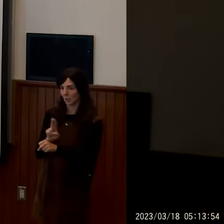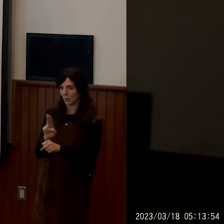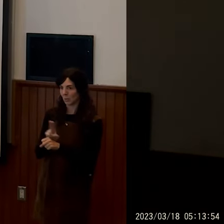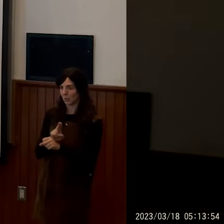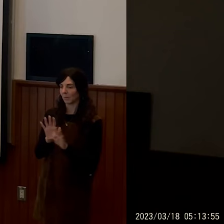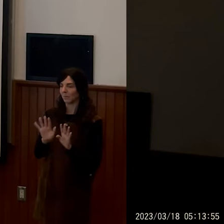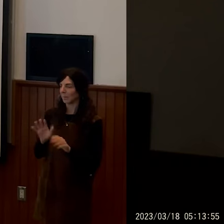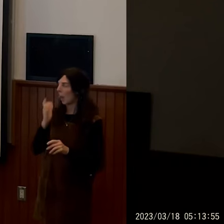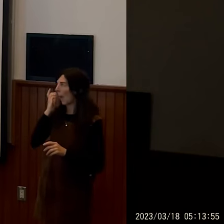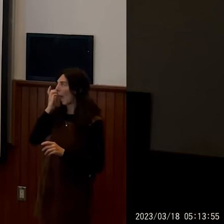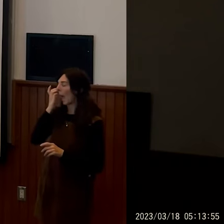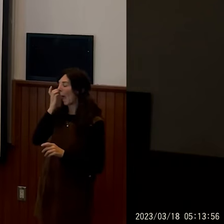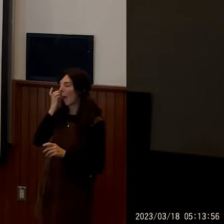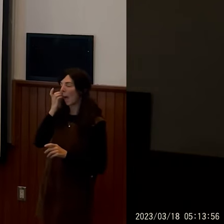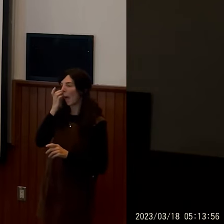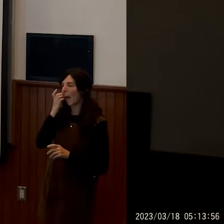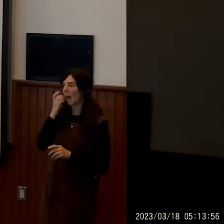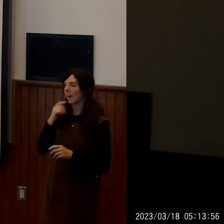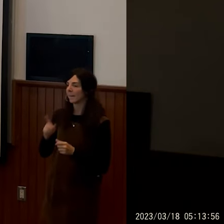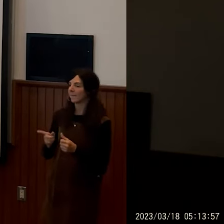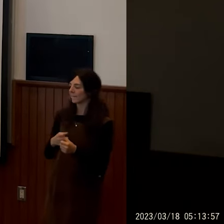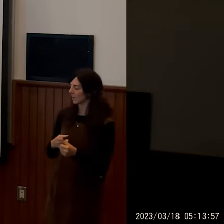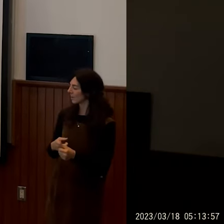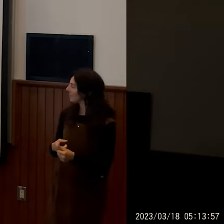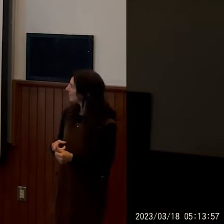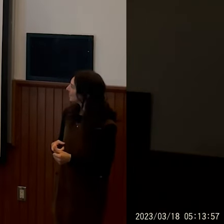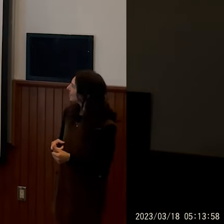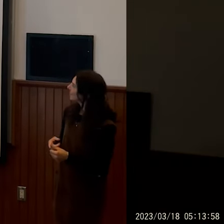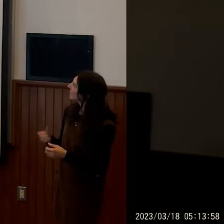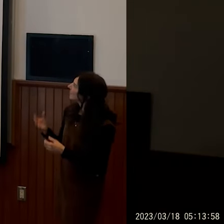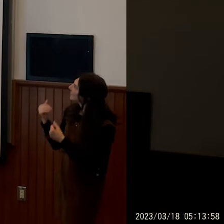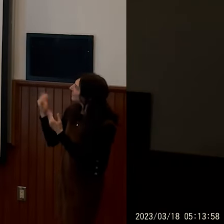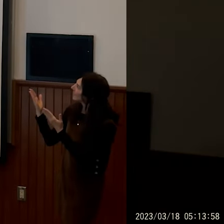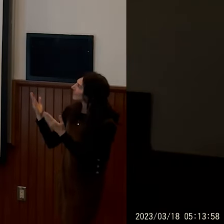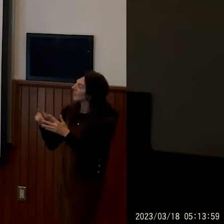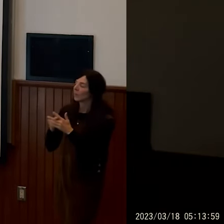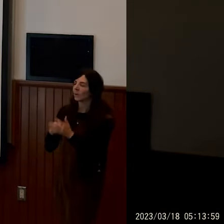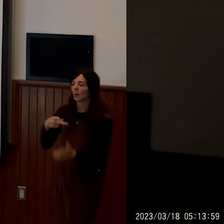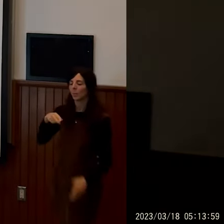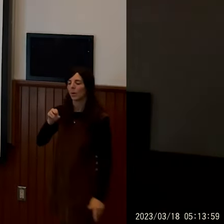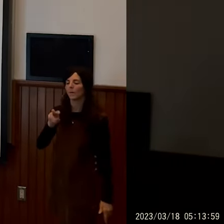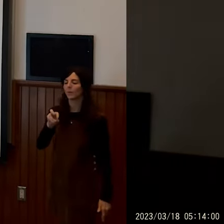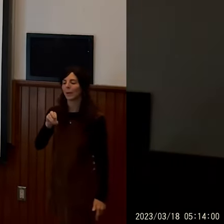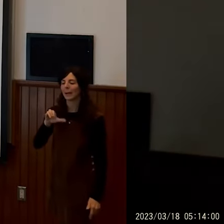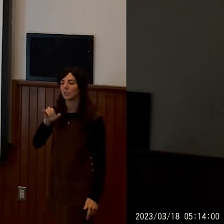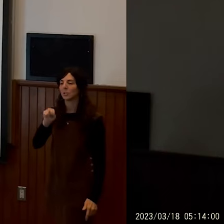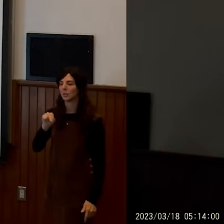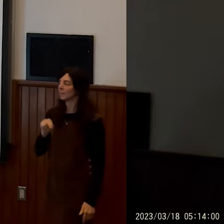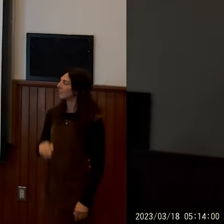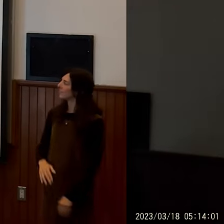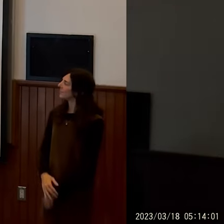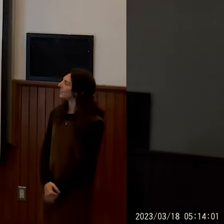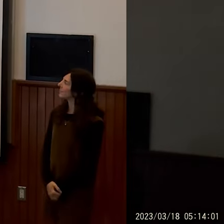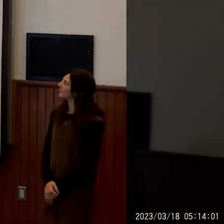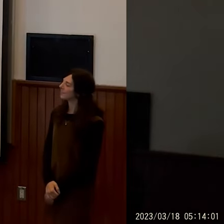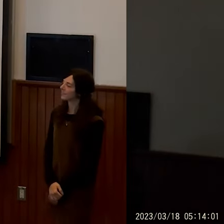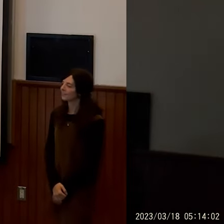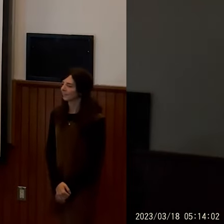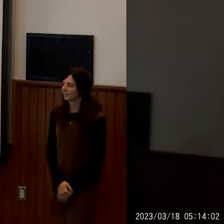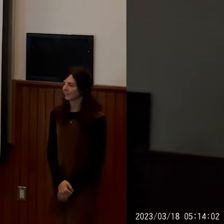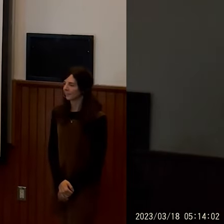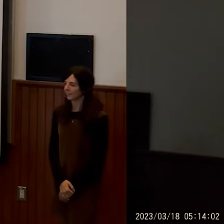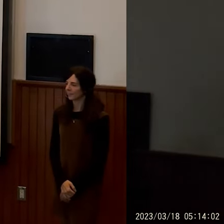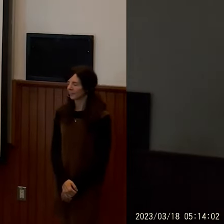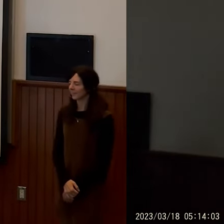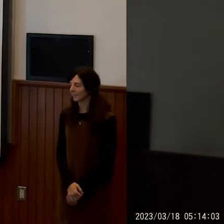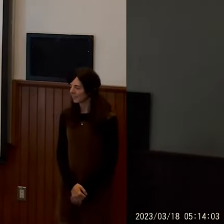I want to kind of start with provocation. And provocation is this. In